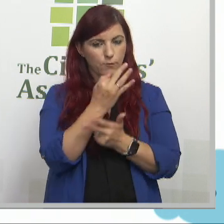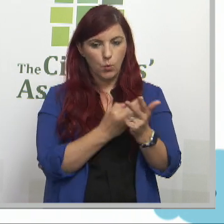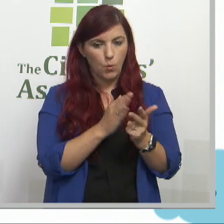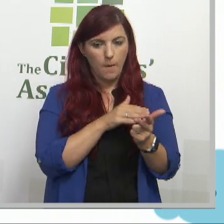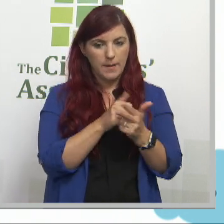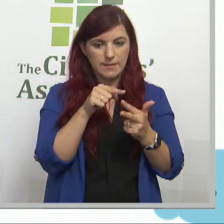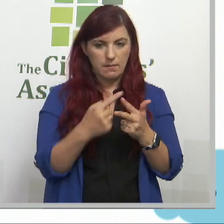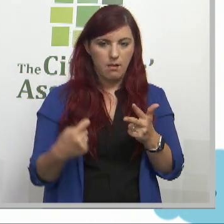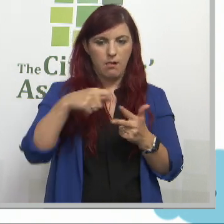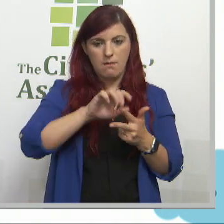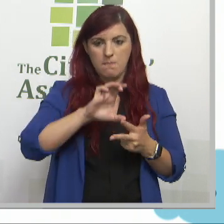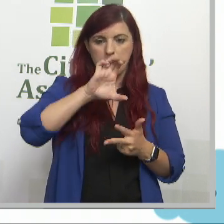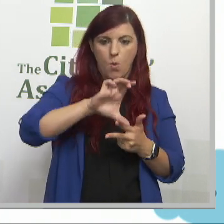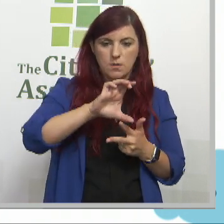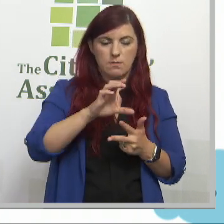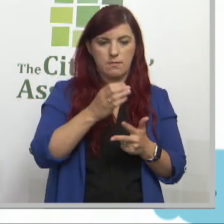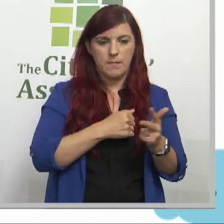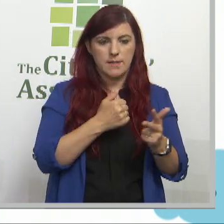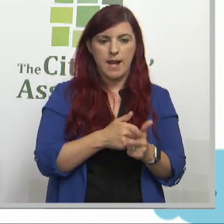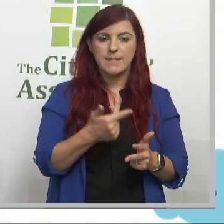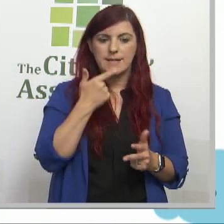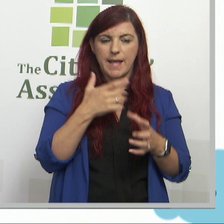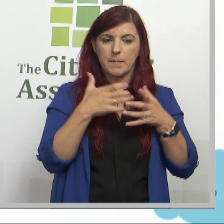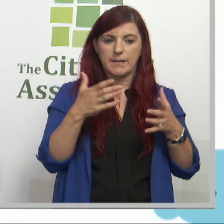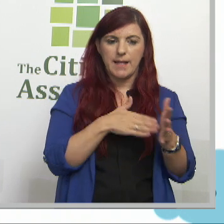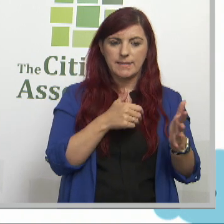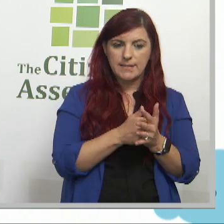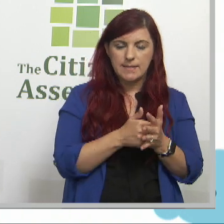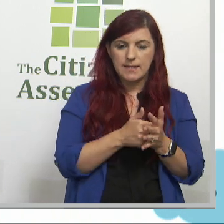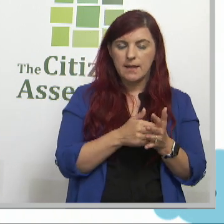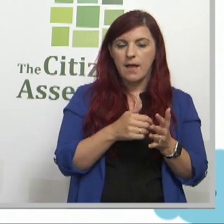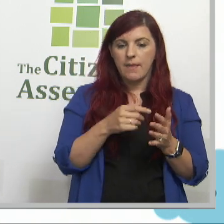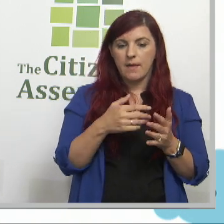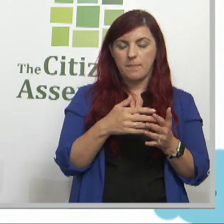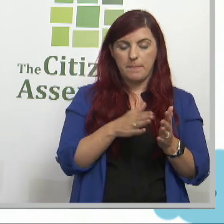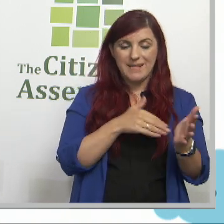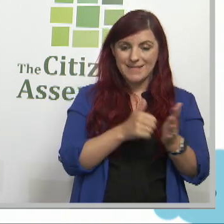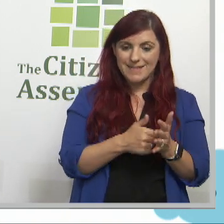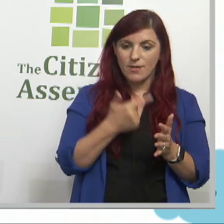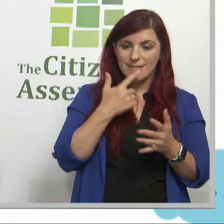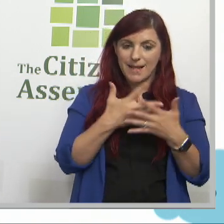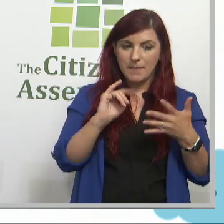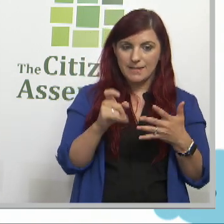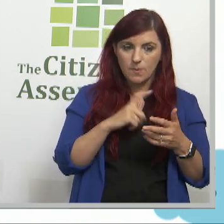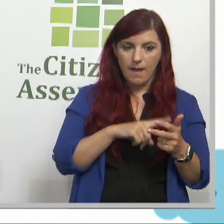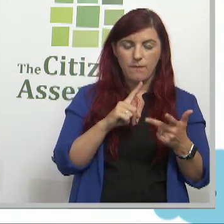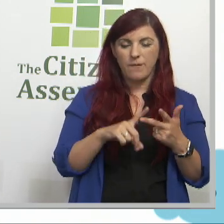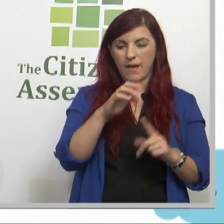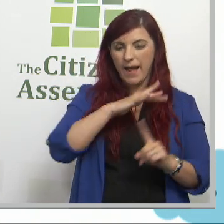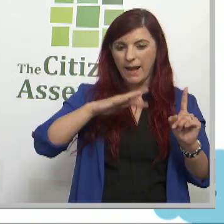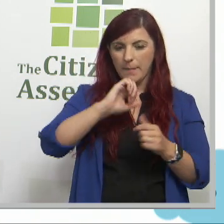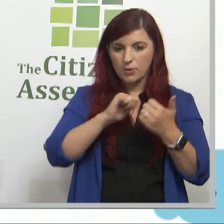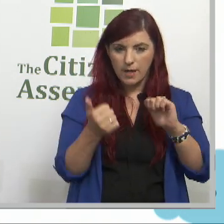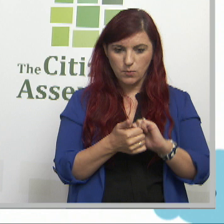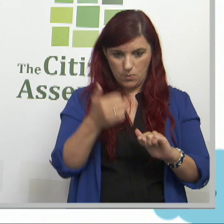be, this year, the second biggest tax we have. So even passing out VAT as our main tax. And then we have climate change, which we know there are big costs